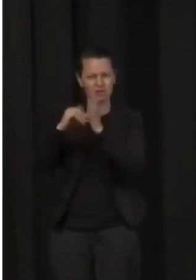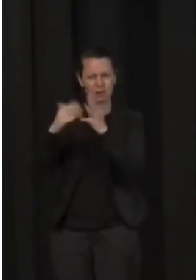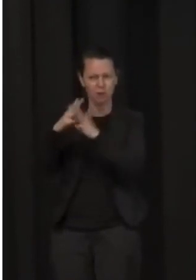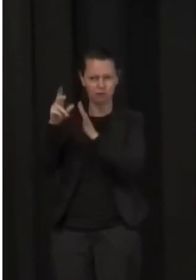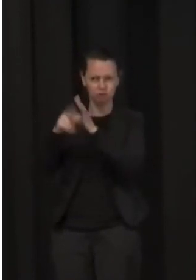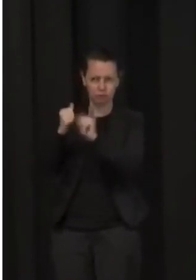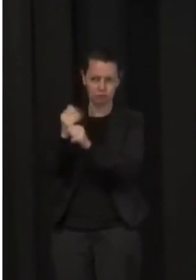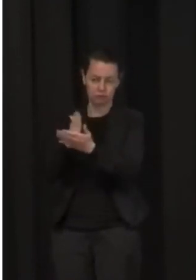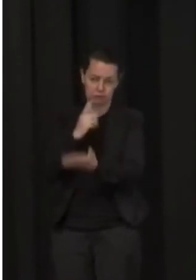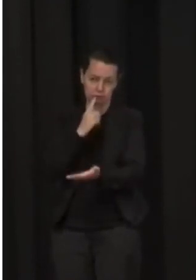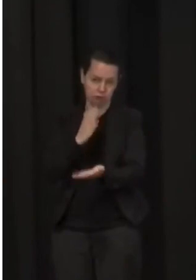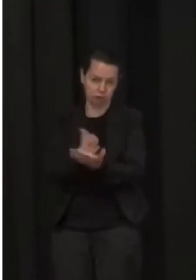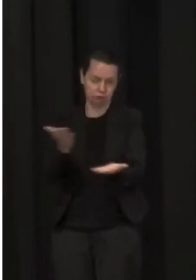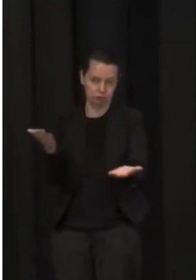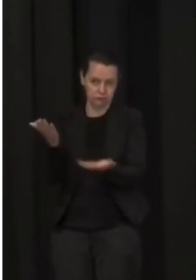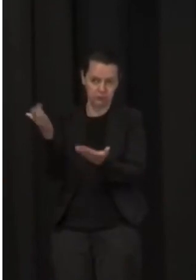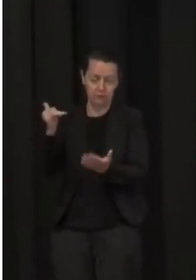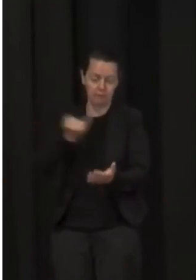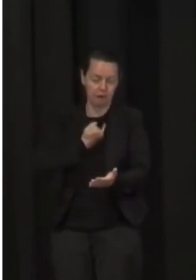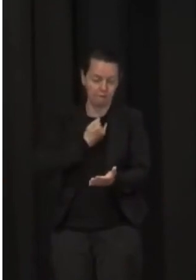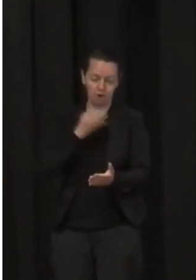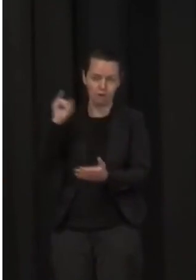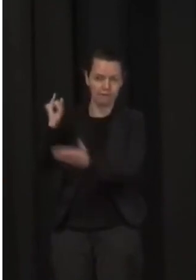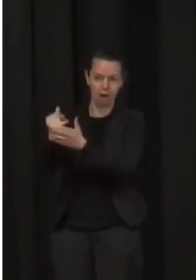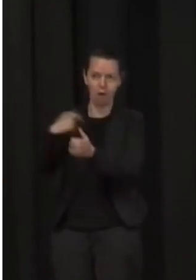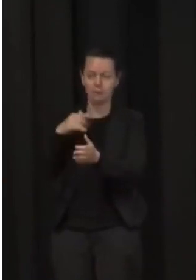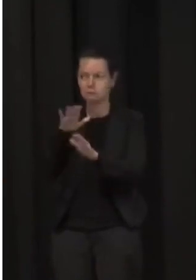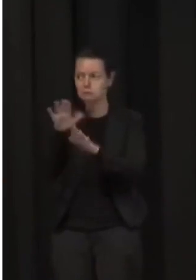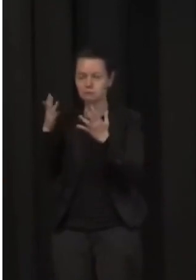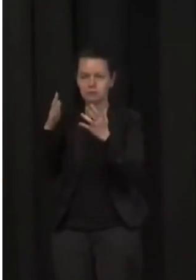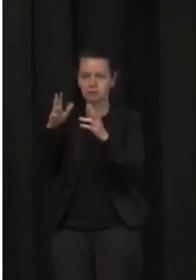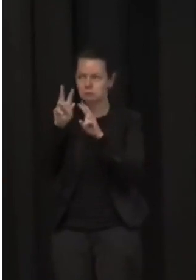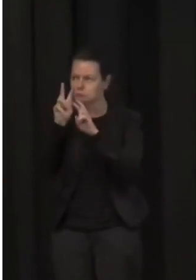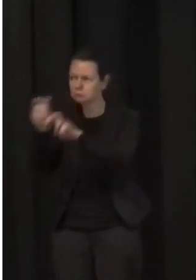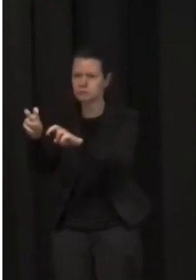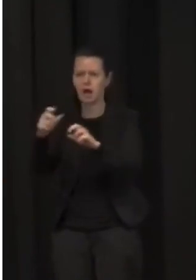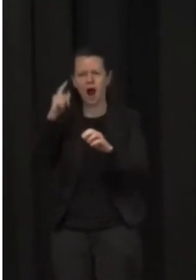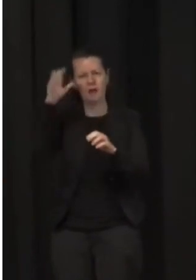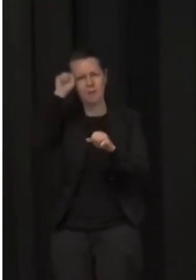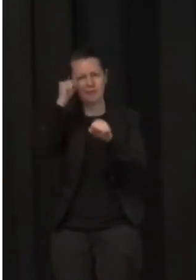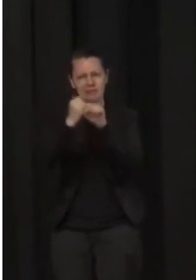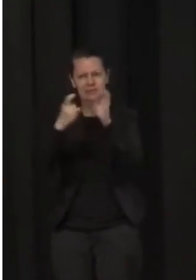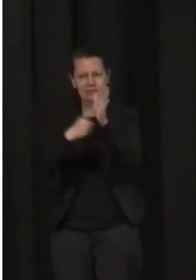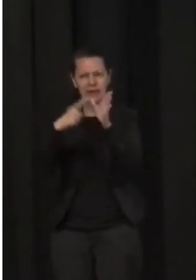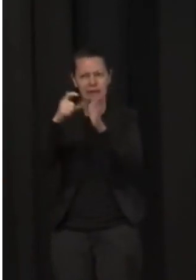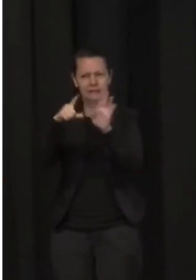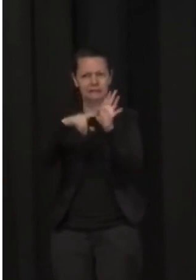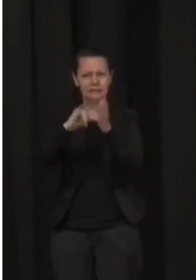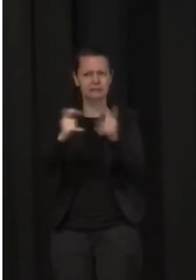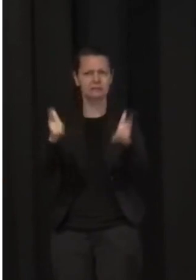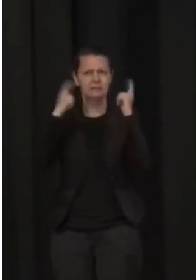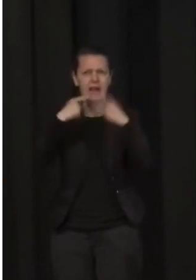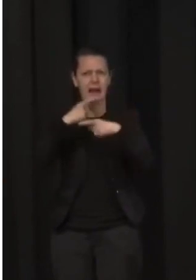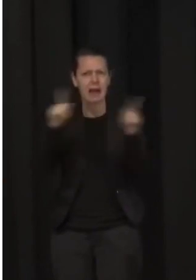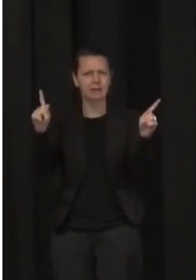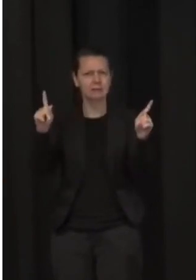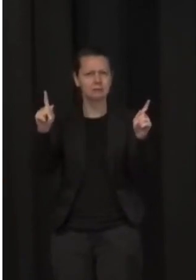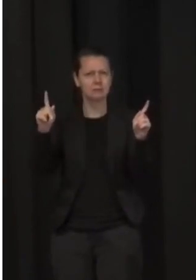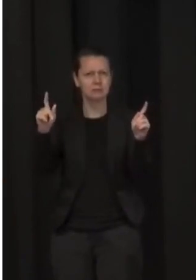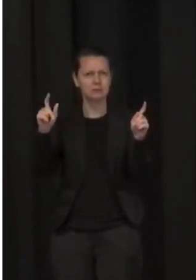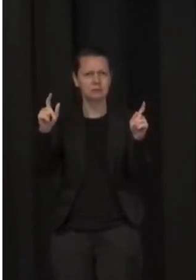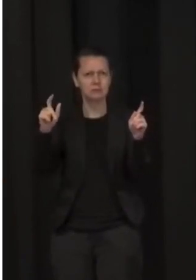is, and that might be my fault rather than theirs. I can recall Gladys making some announcements about maybe 5 or 6 weeks after the